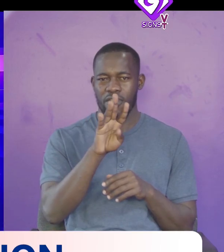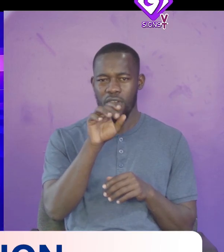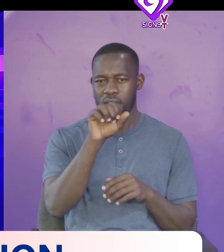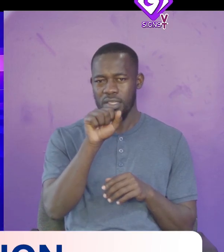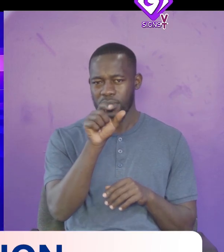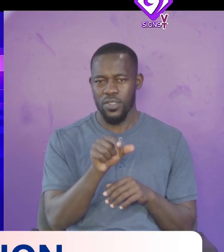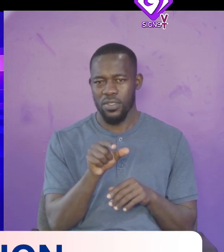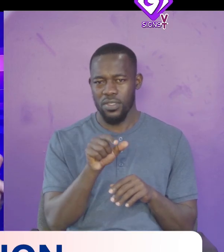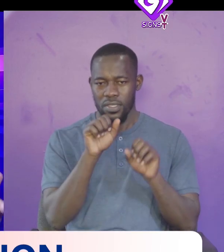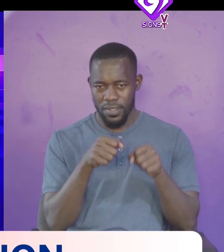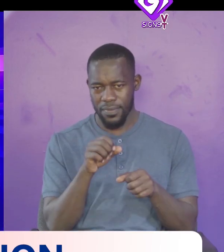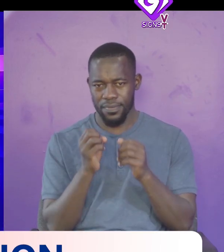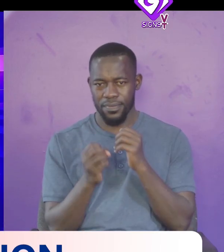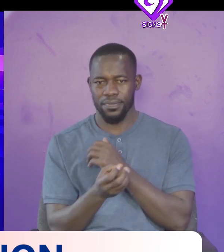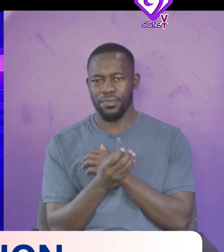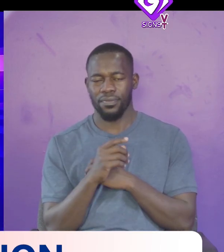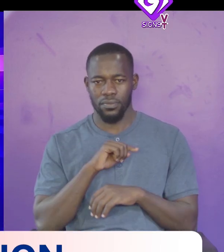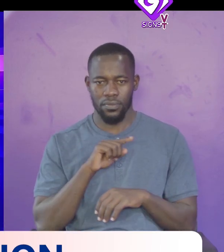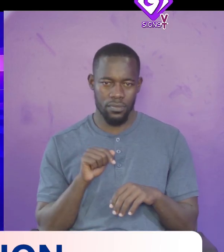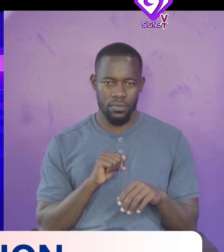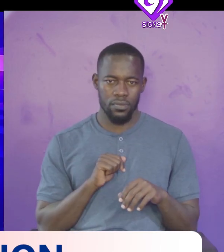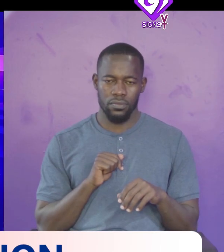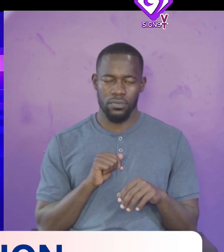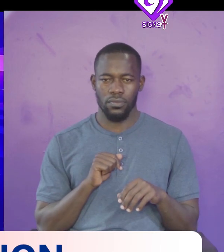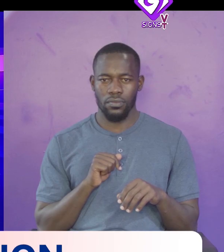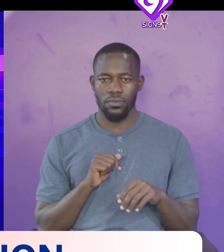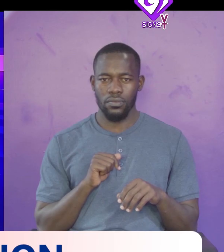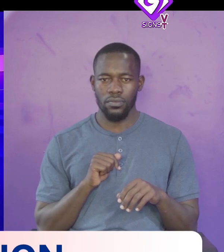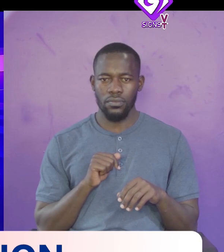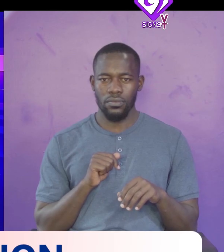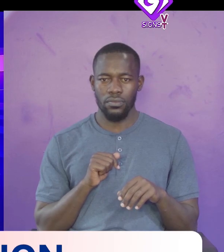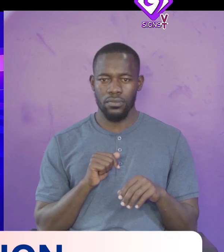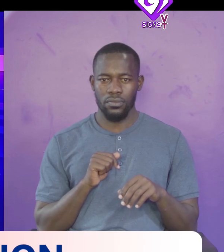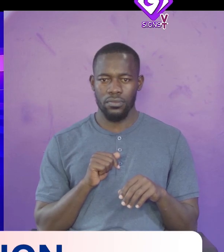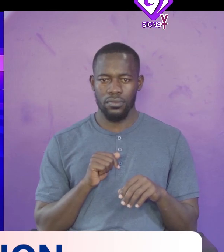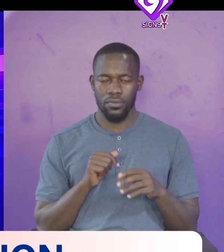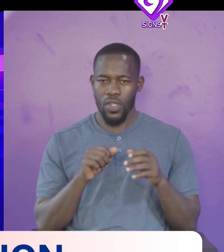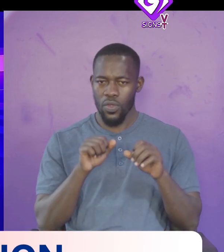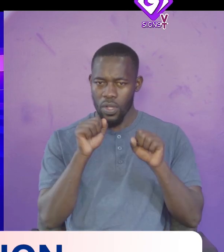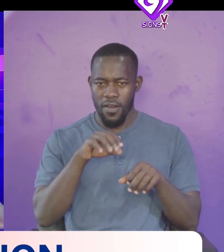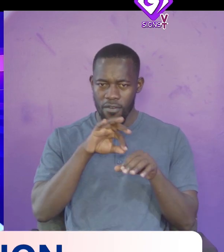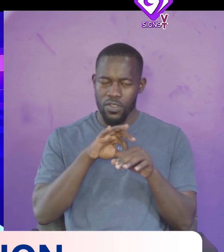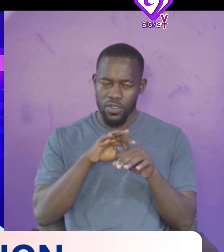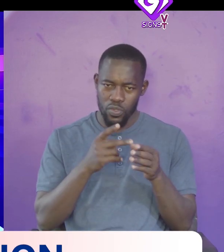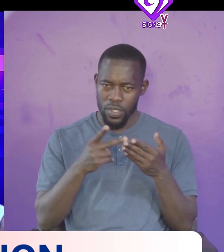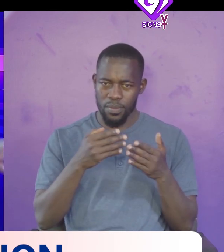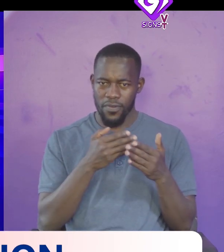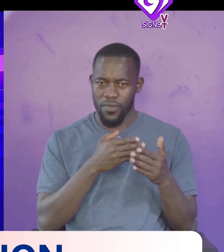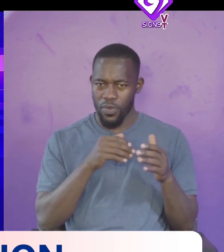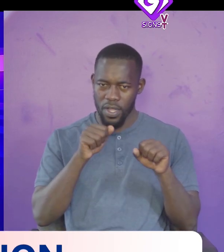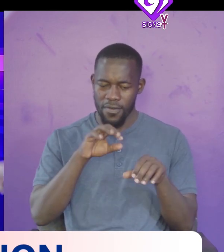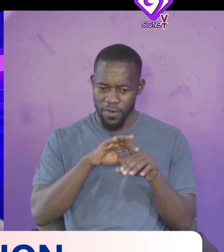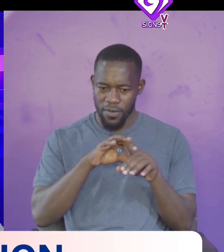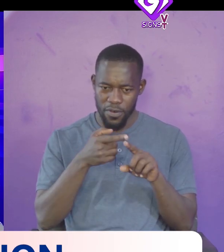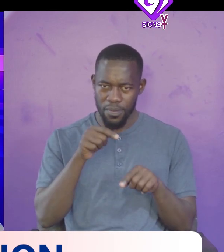to, when you have that kind of thing, you can vote, Jonah, 2 weeks before. You can vote from here. You go put your vote. It will be